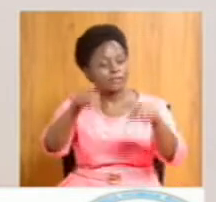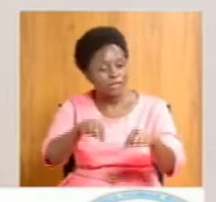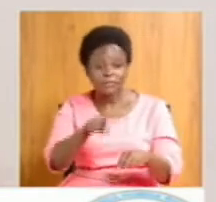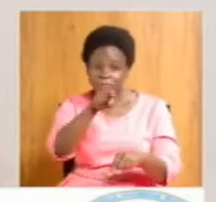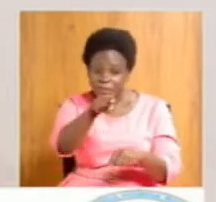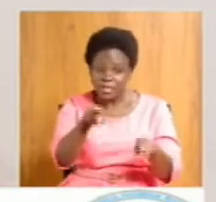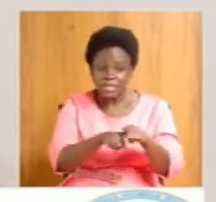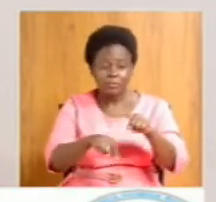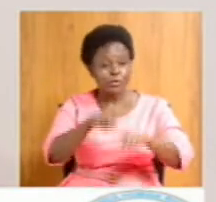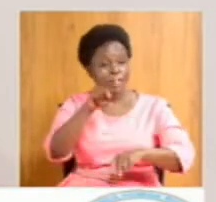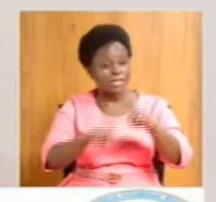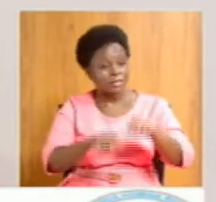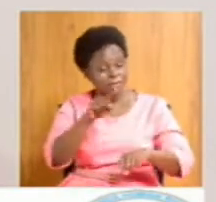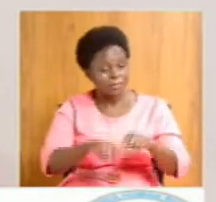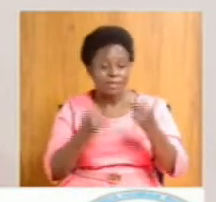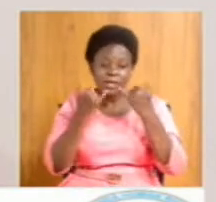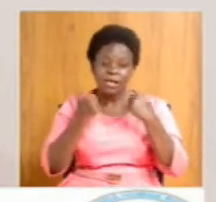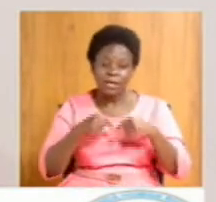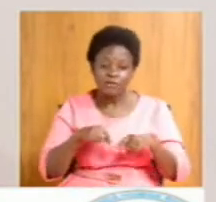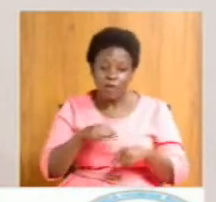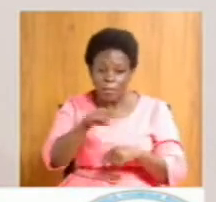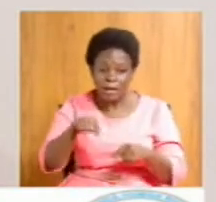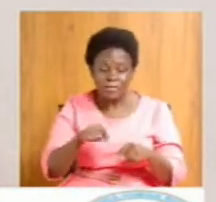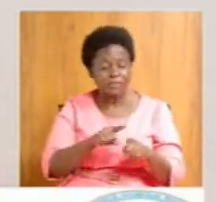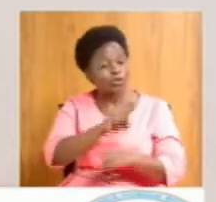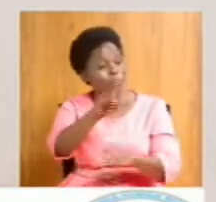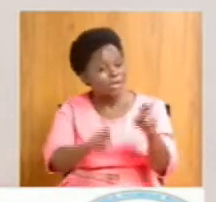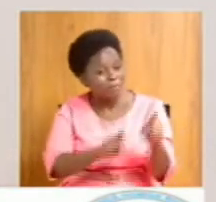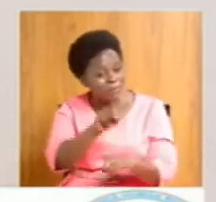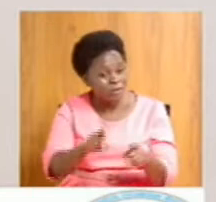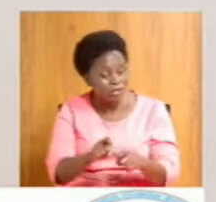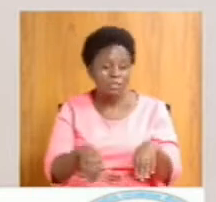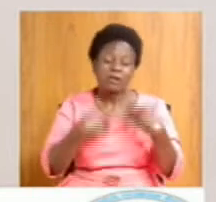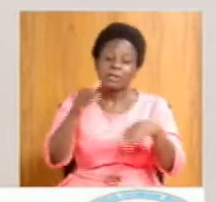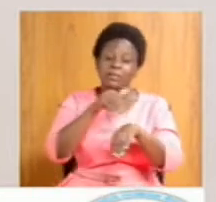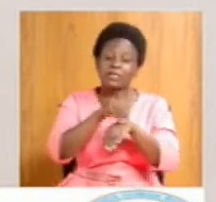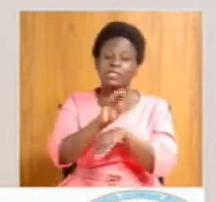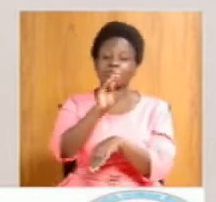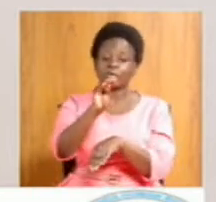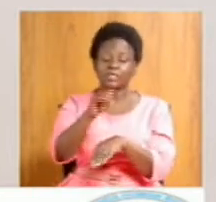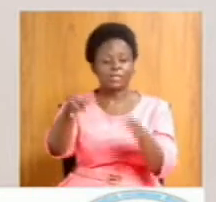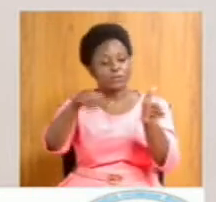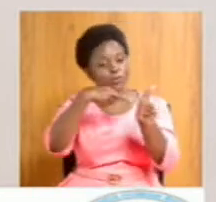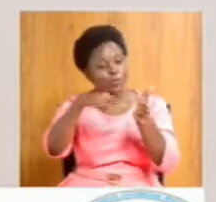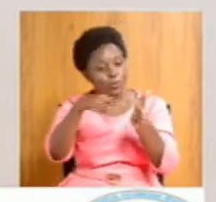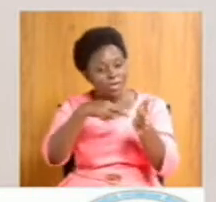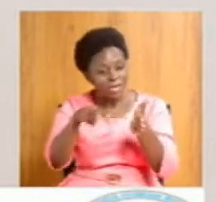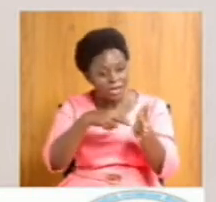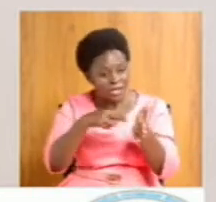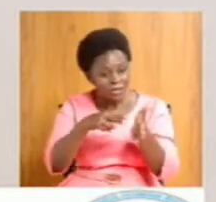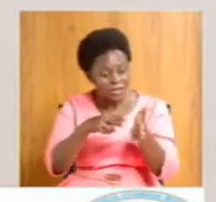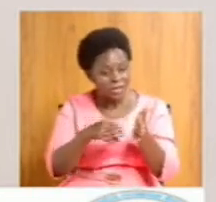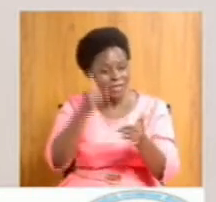also participate in the auditorium by telling us what you have to question you want to ask or maybe sending your message so that can be read and you'll be part